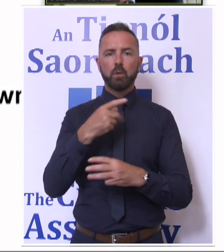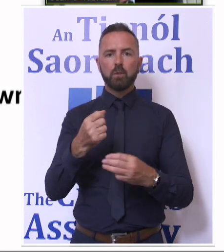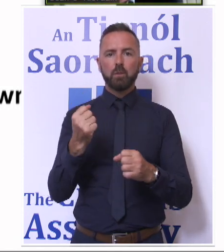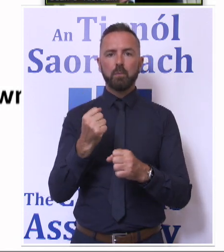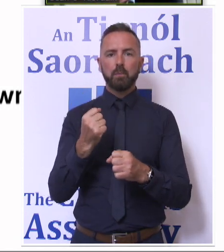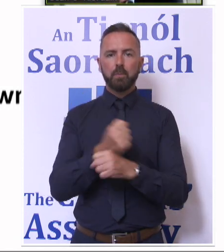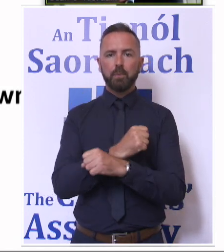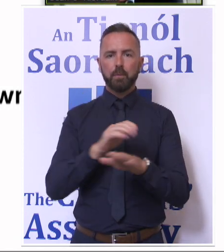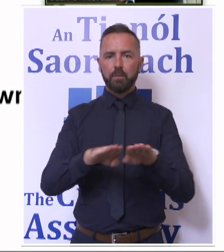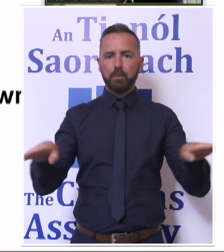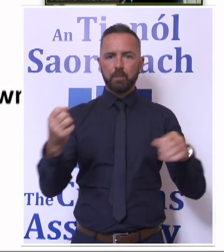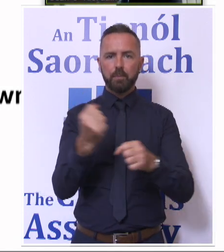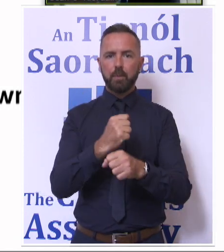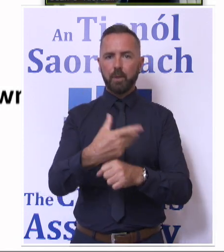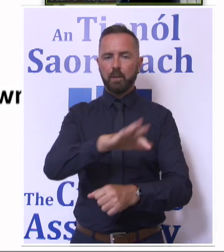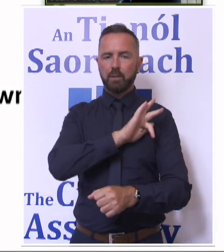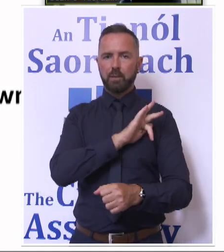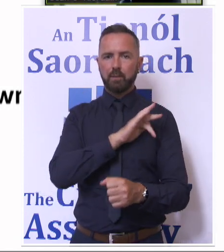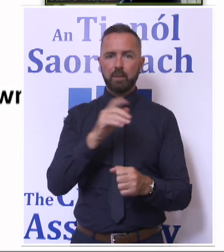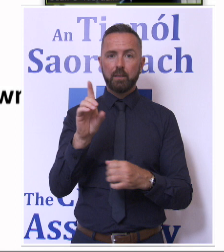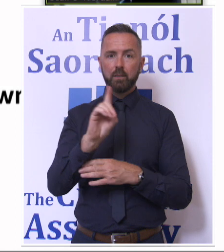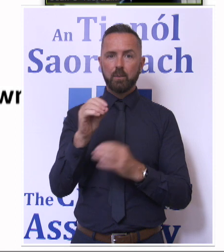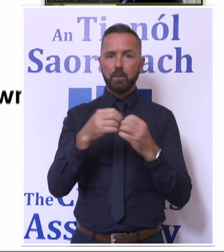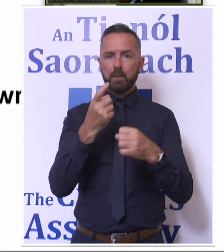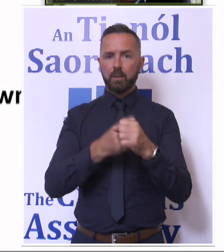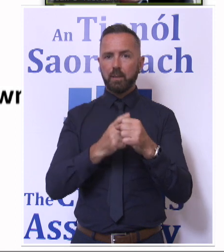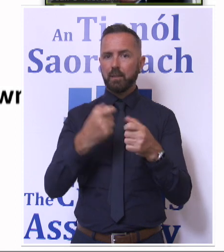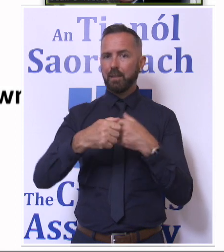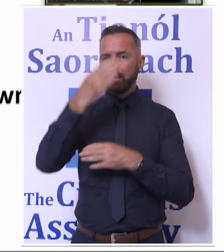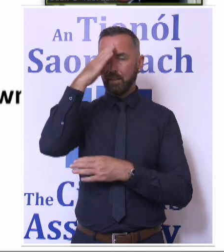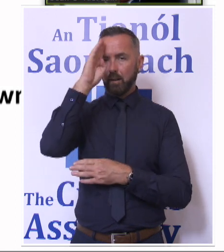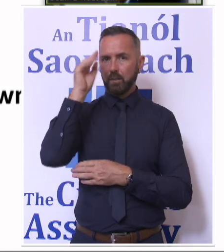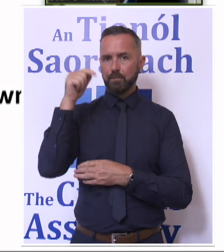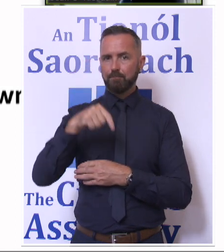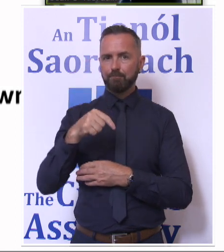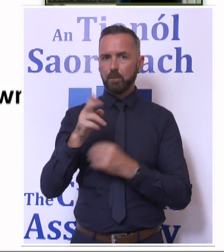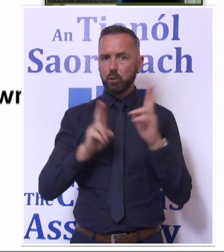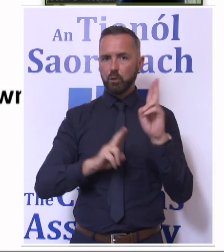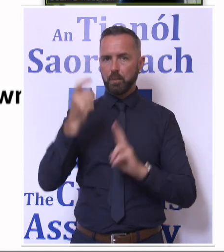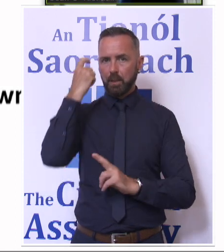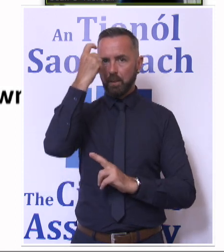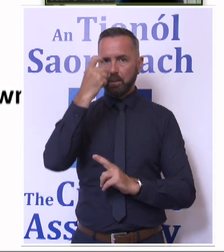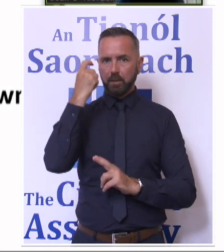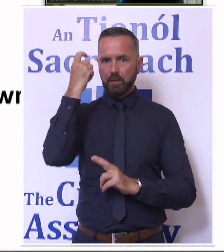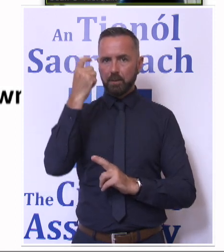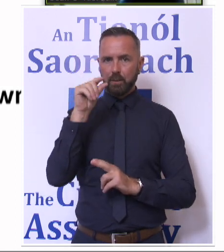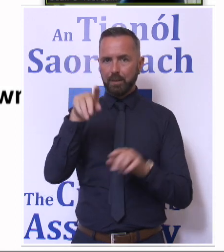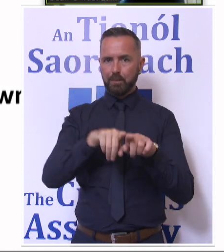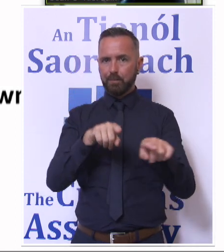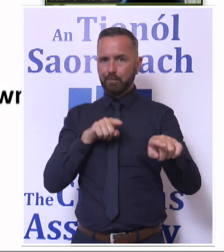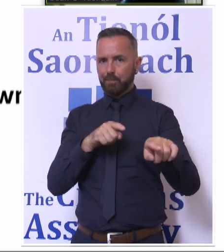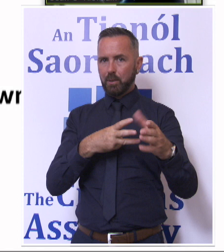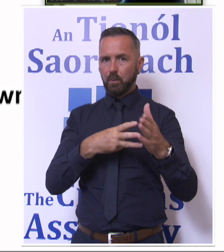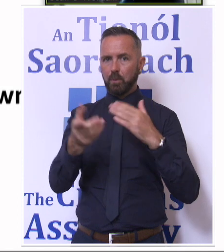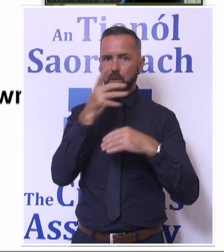this, the extent to which Ireland would be considered, frankly, a laggard when it comes to